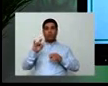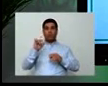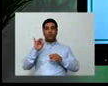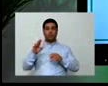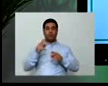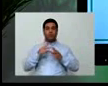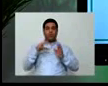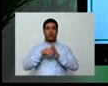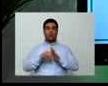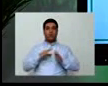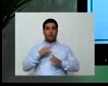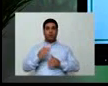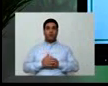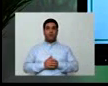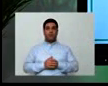kiritilgan.